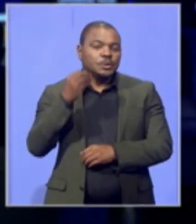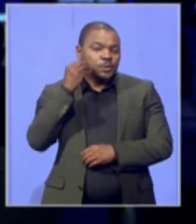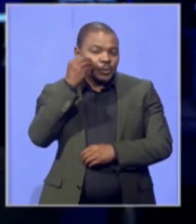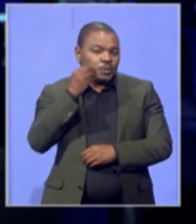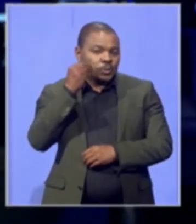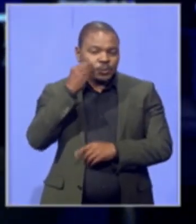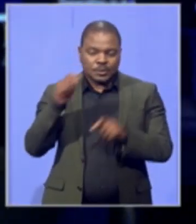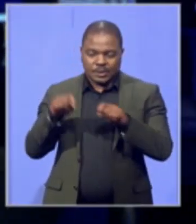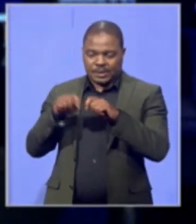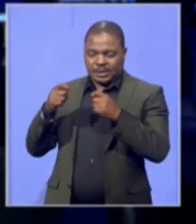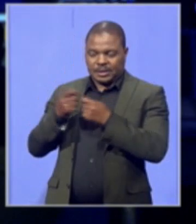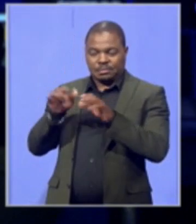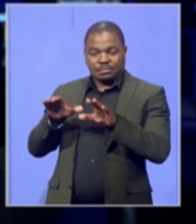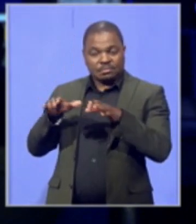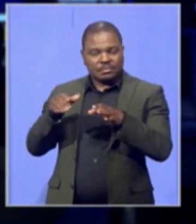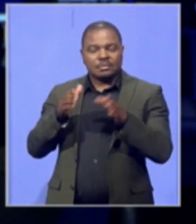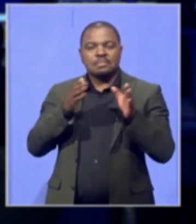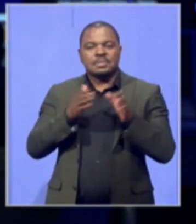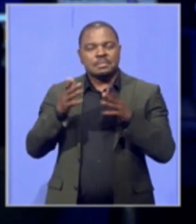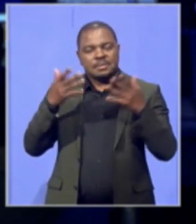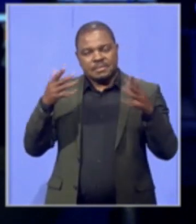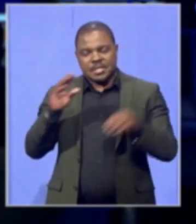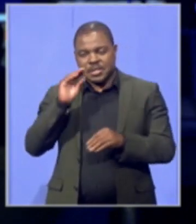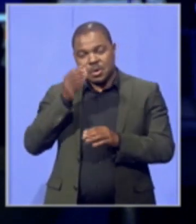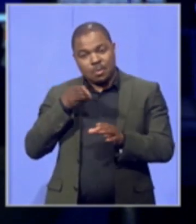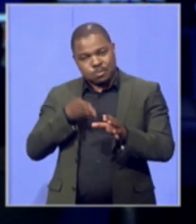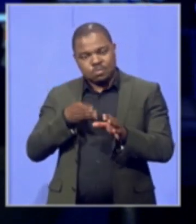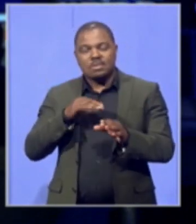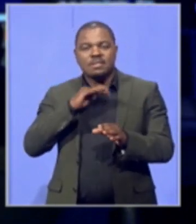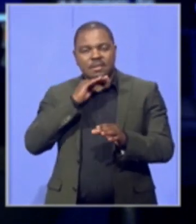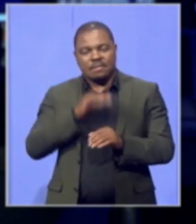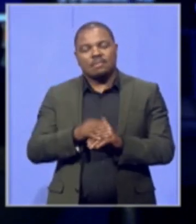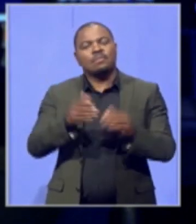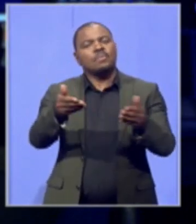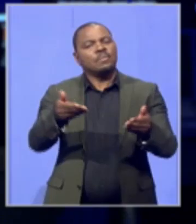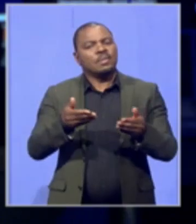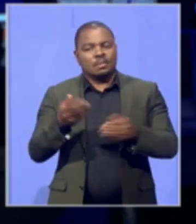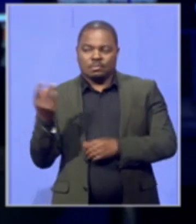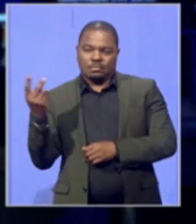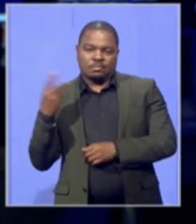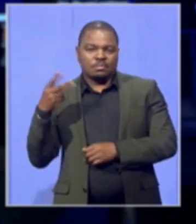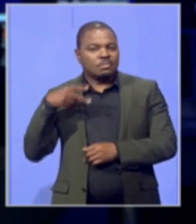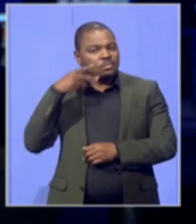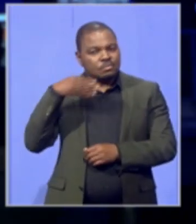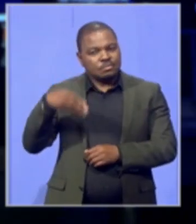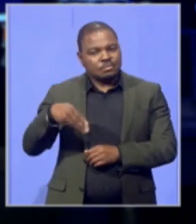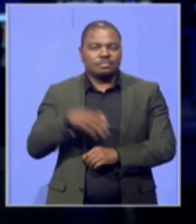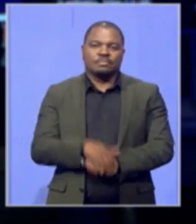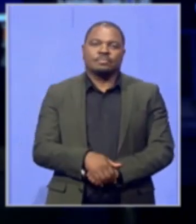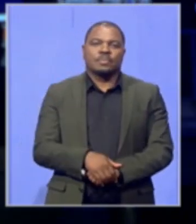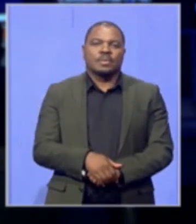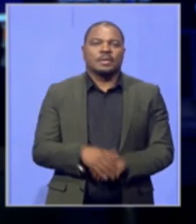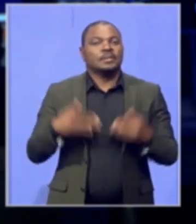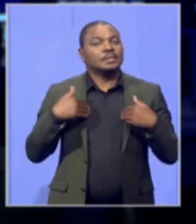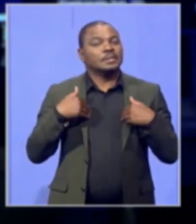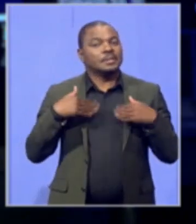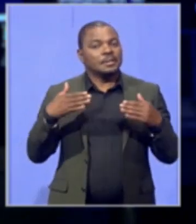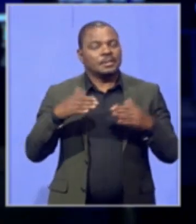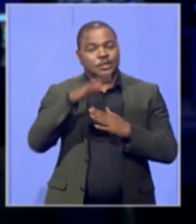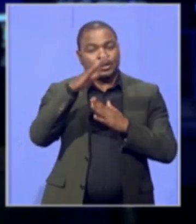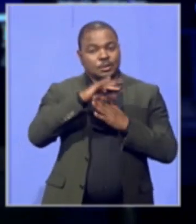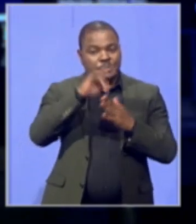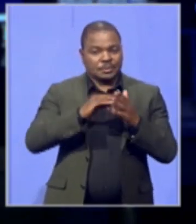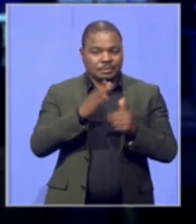wa ditaba tsa Sesotho o sa boetse o hlophiseditse mothangwana re a amohela ke tsamaya mmoho le Agustin Letlalo ha re di thakgole ka o